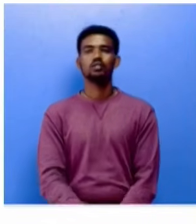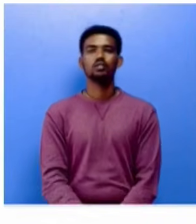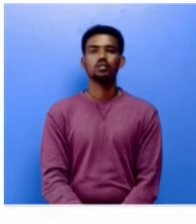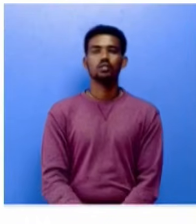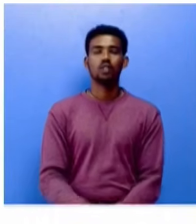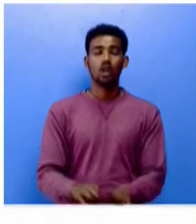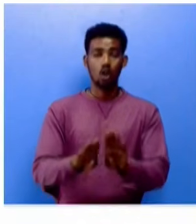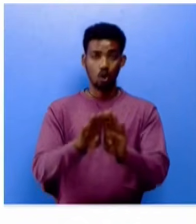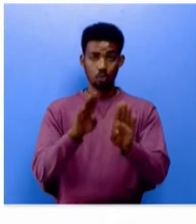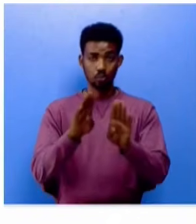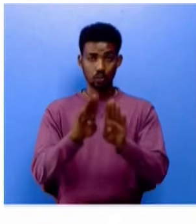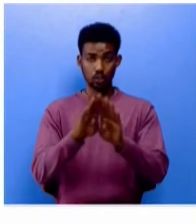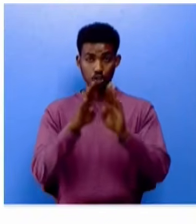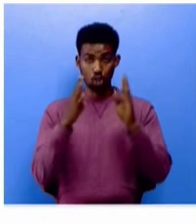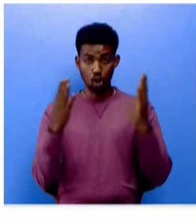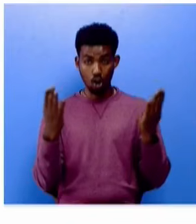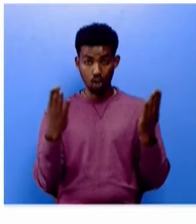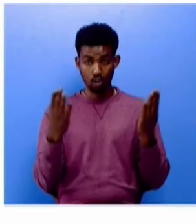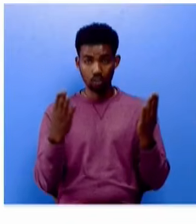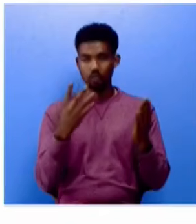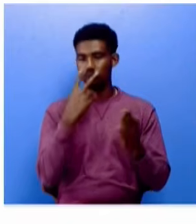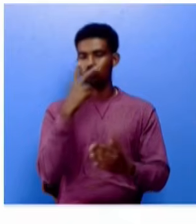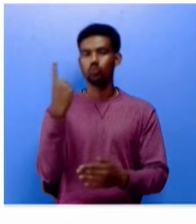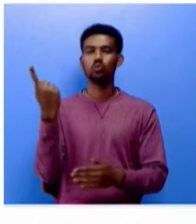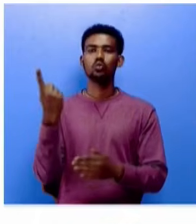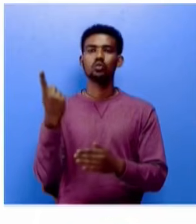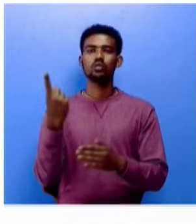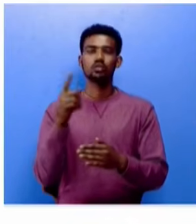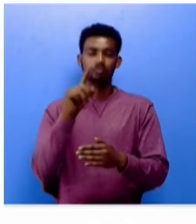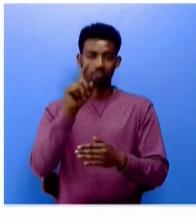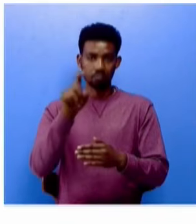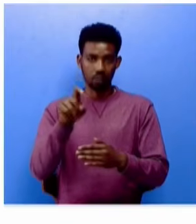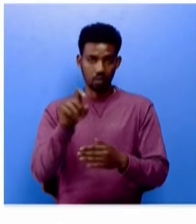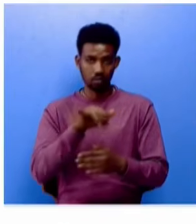the door? Look, should